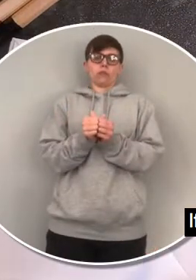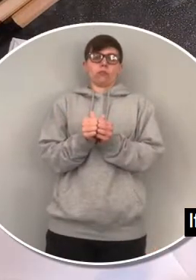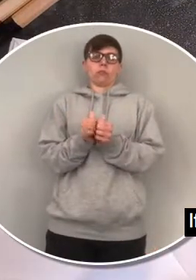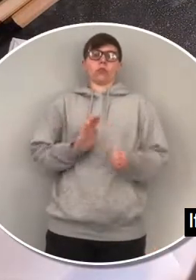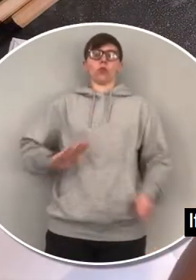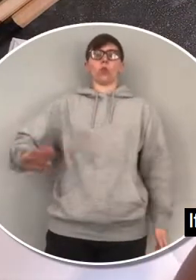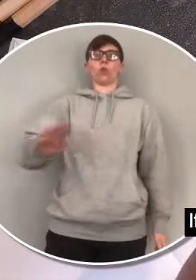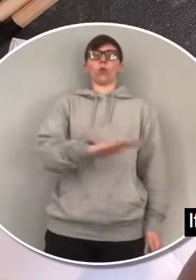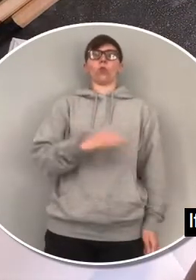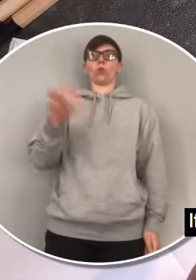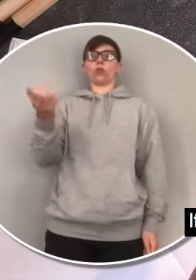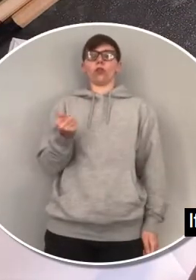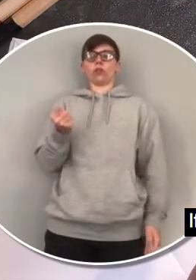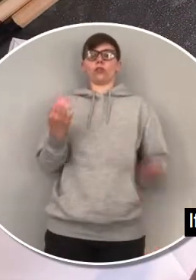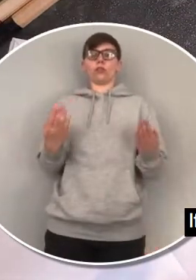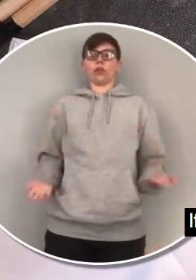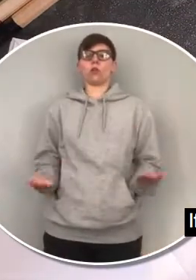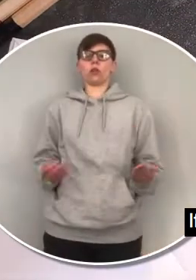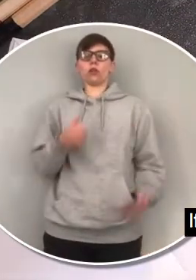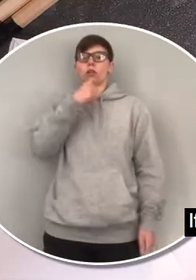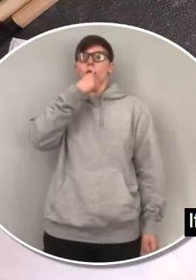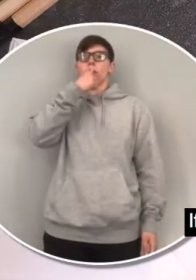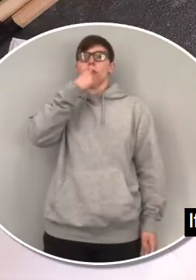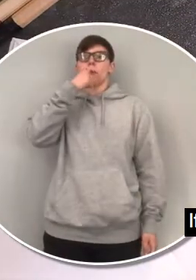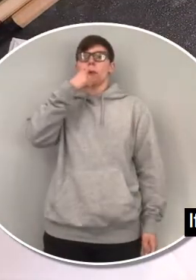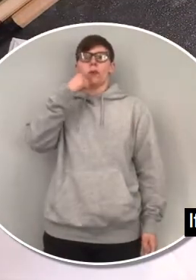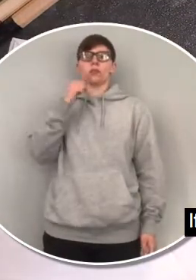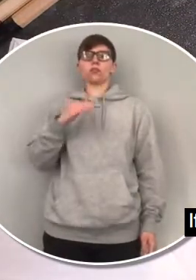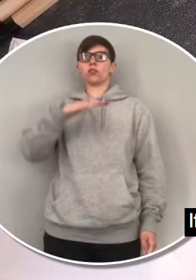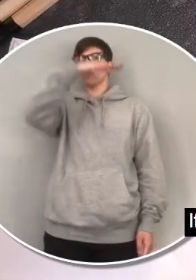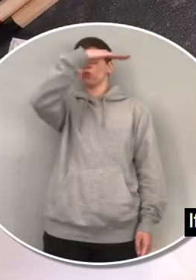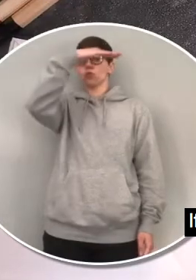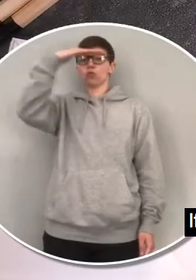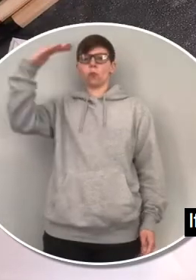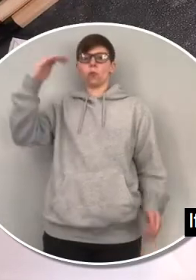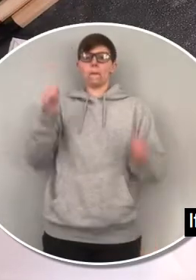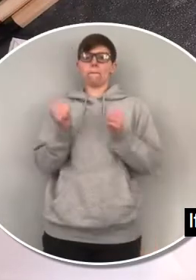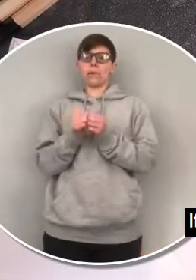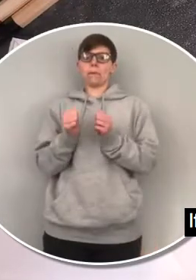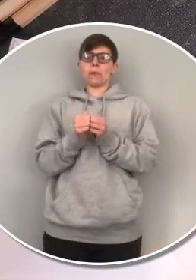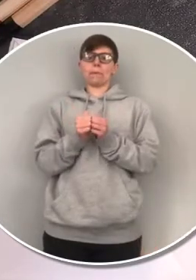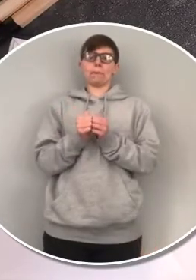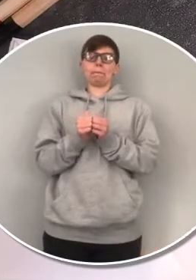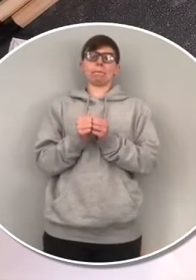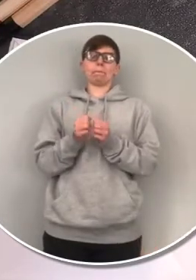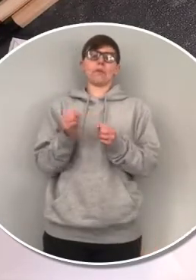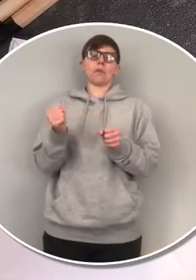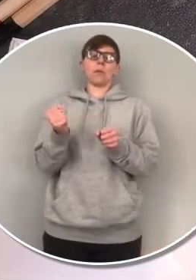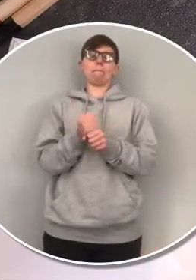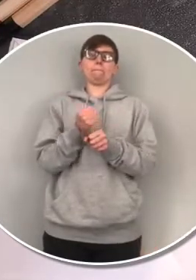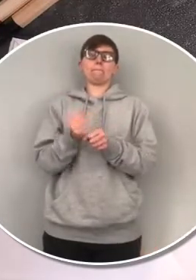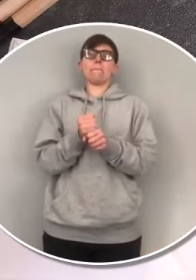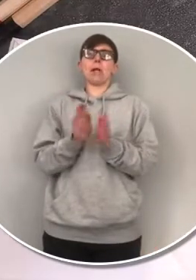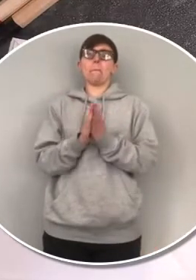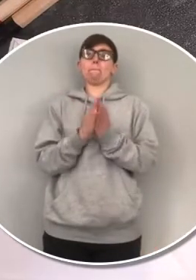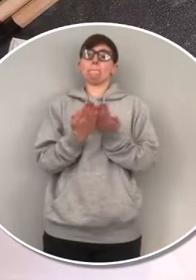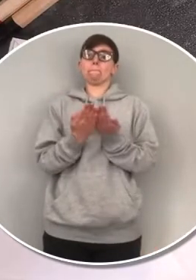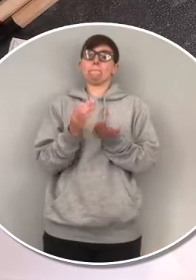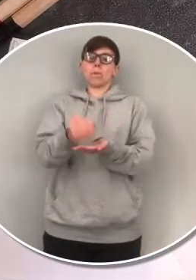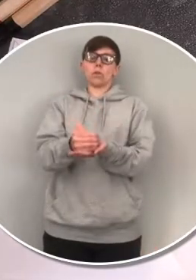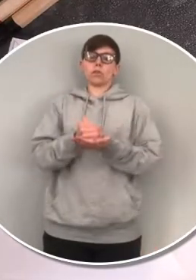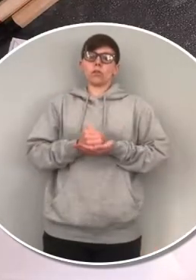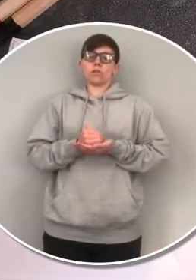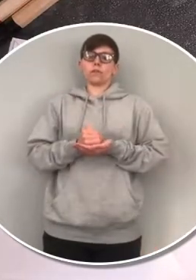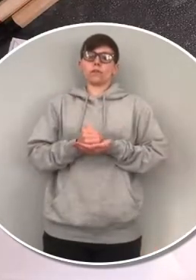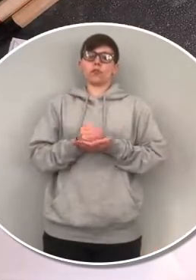If you want to here, you can glue these bits down, it's up to you. So fold over the